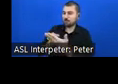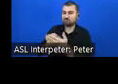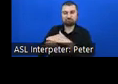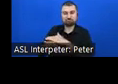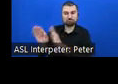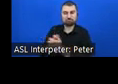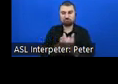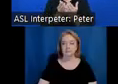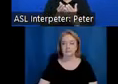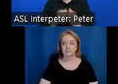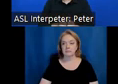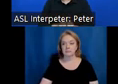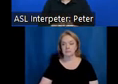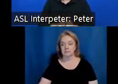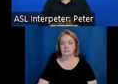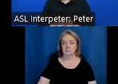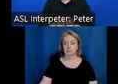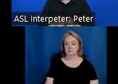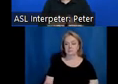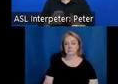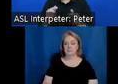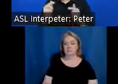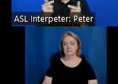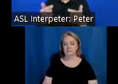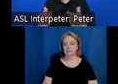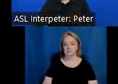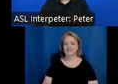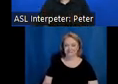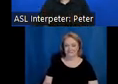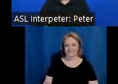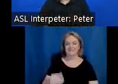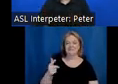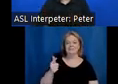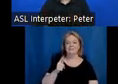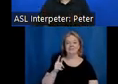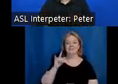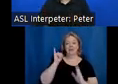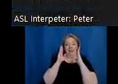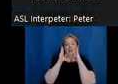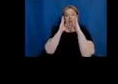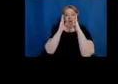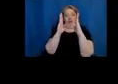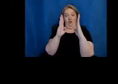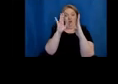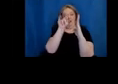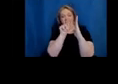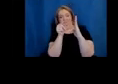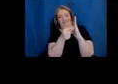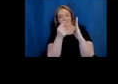And this case here is, if you were looking back down this hall, it's right here in this